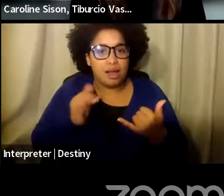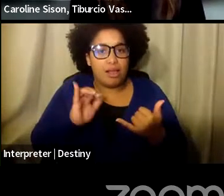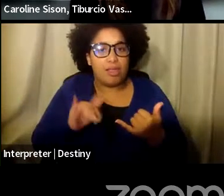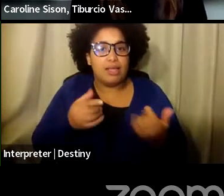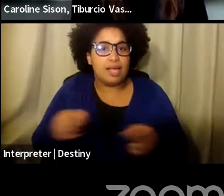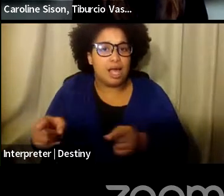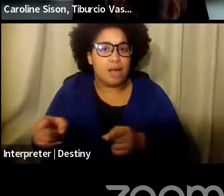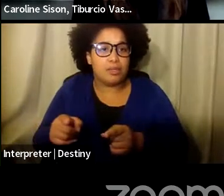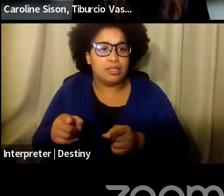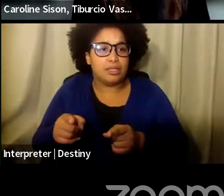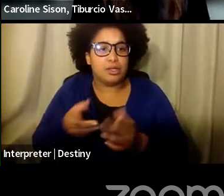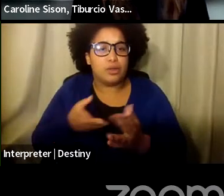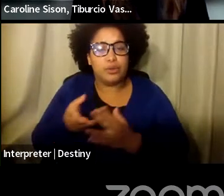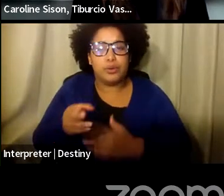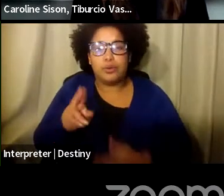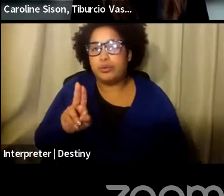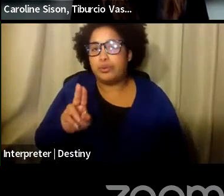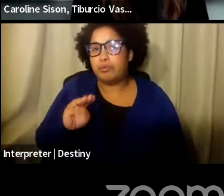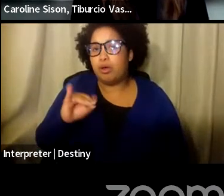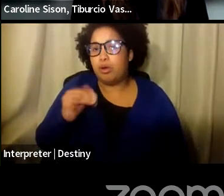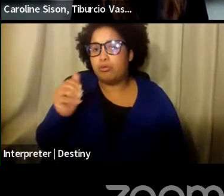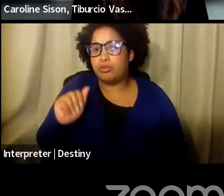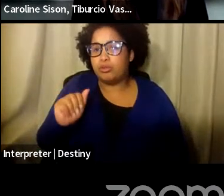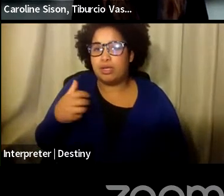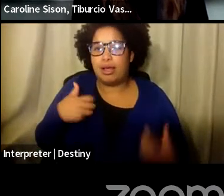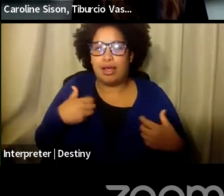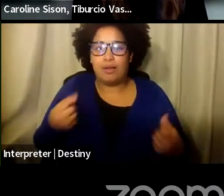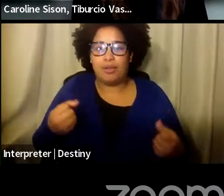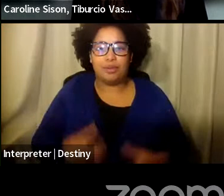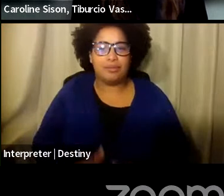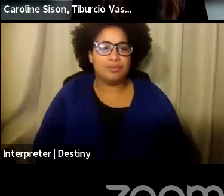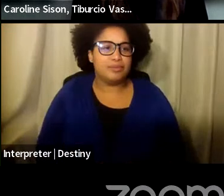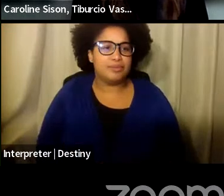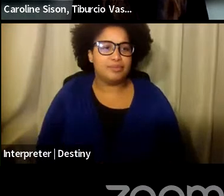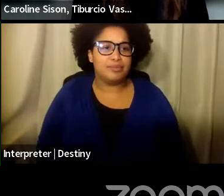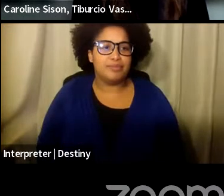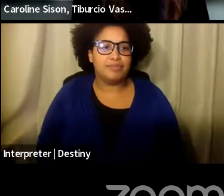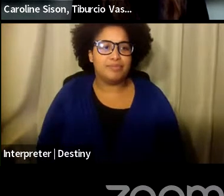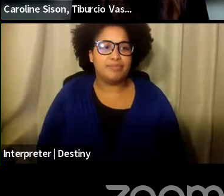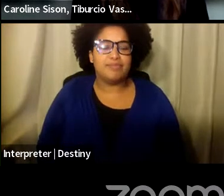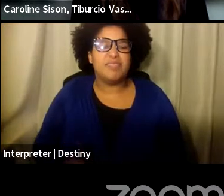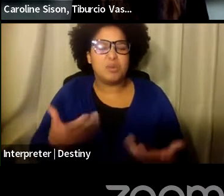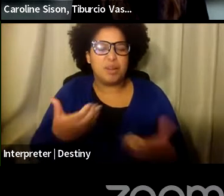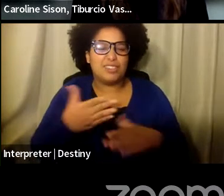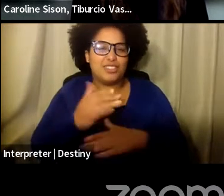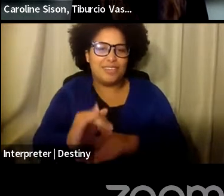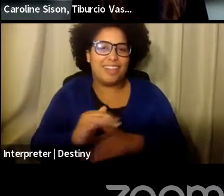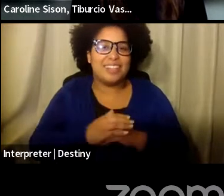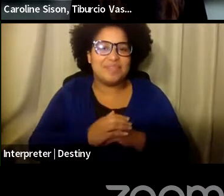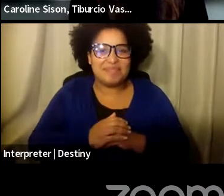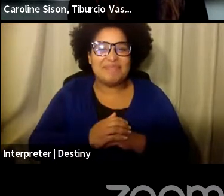community via Umoja Health. Just wanted to point that out.